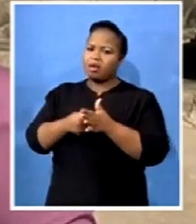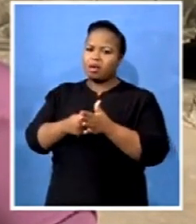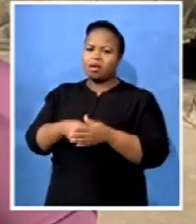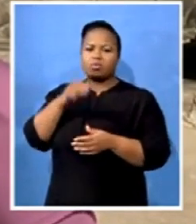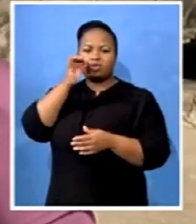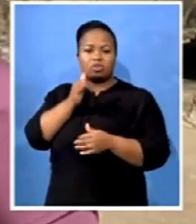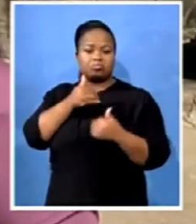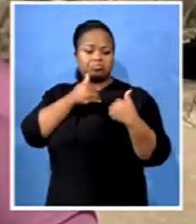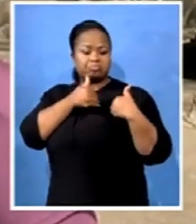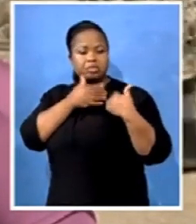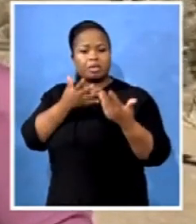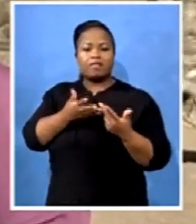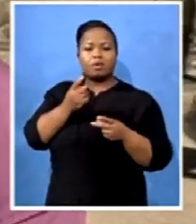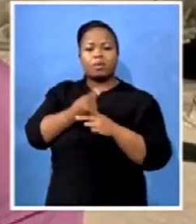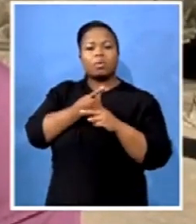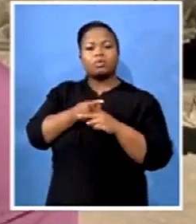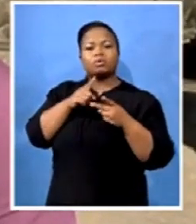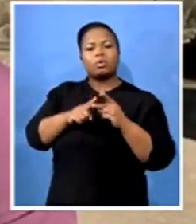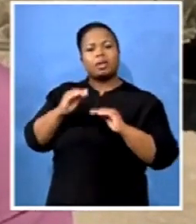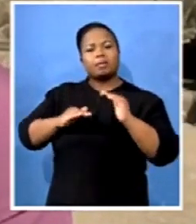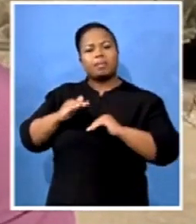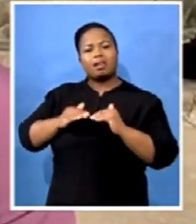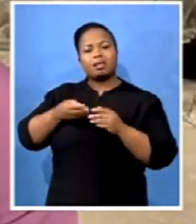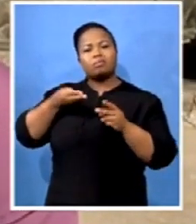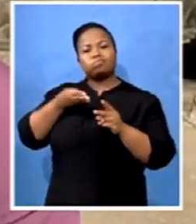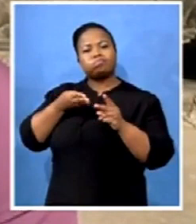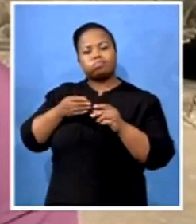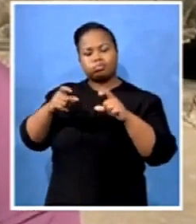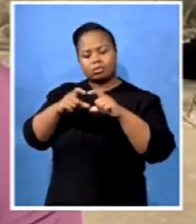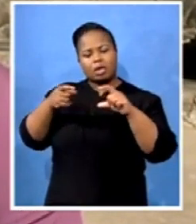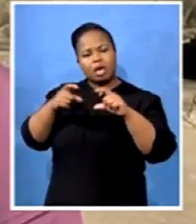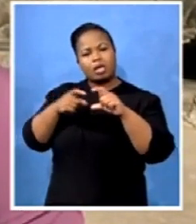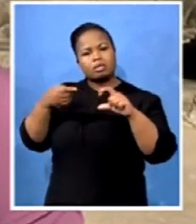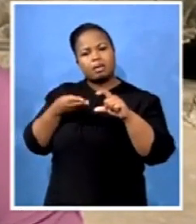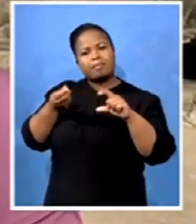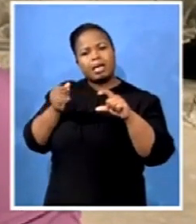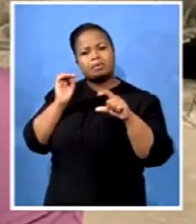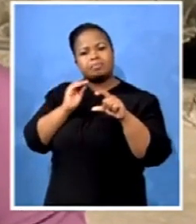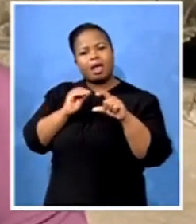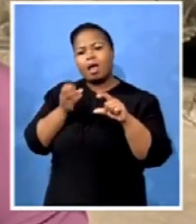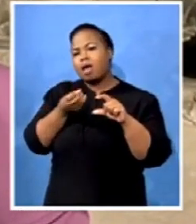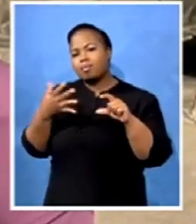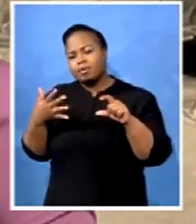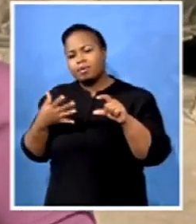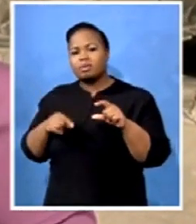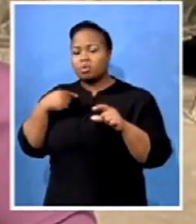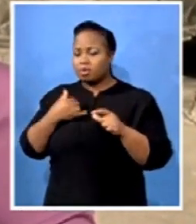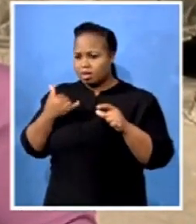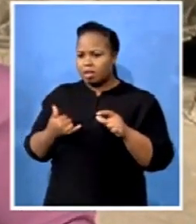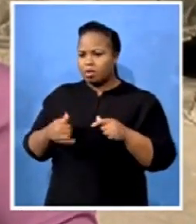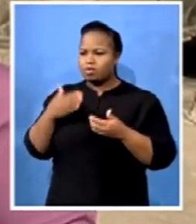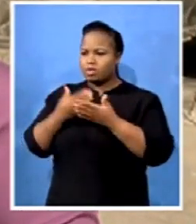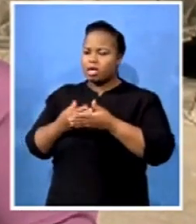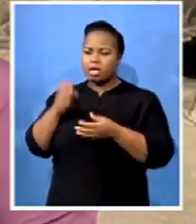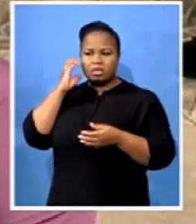our people the pride and dignity to use even some sort of an app where you dial, you check your balance and so on. What we are going